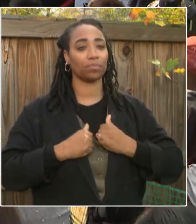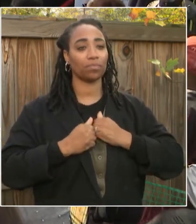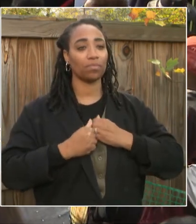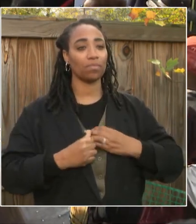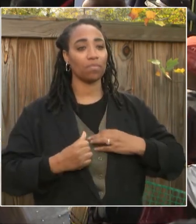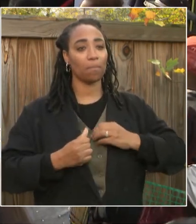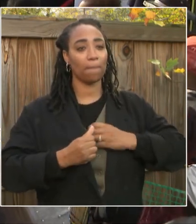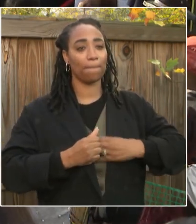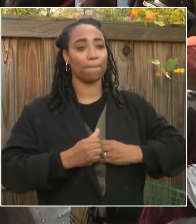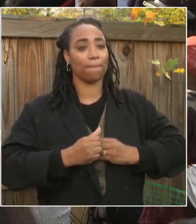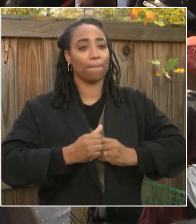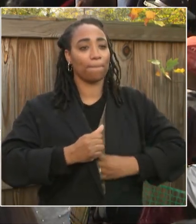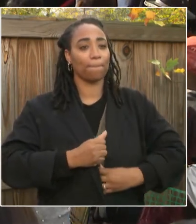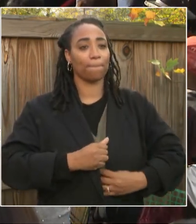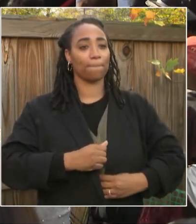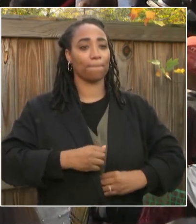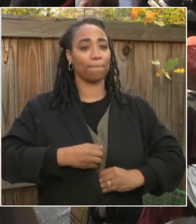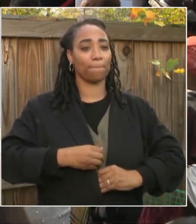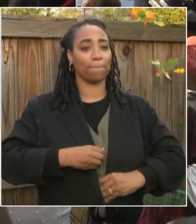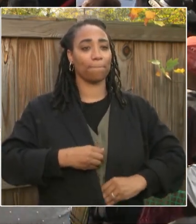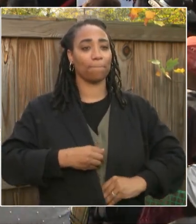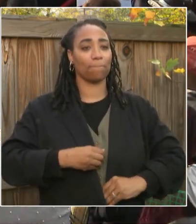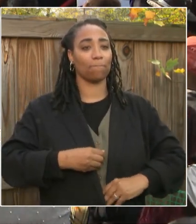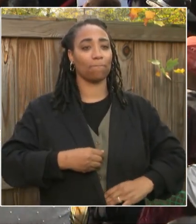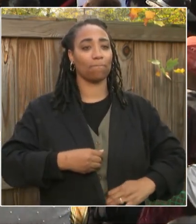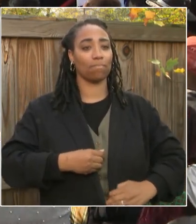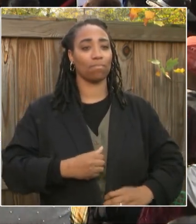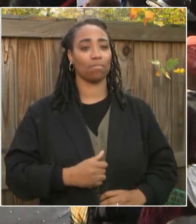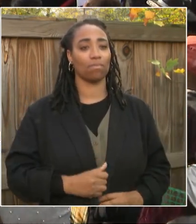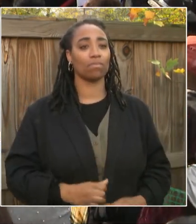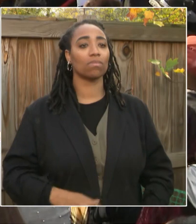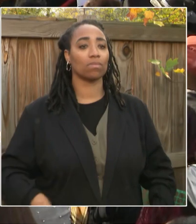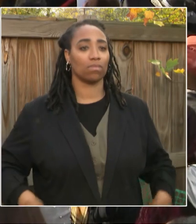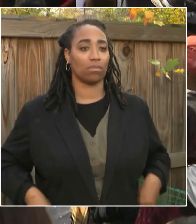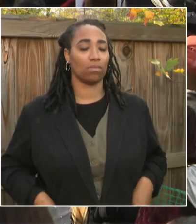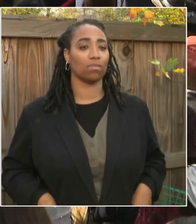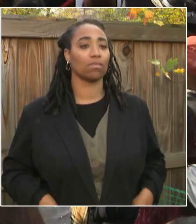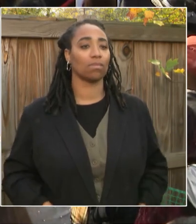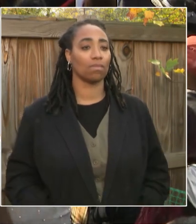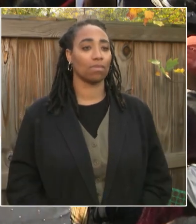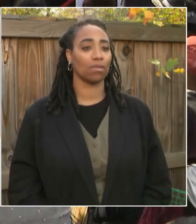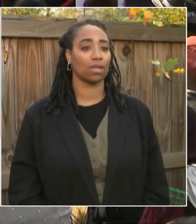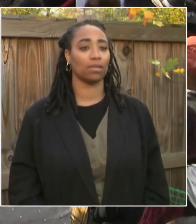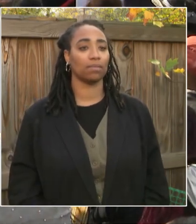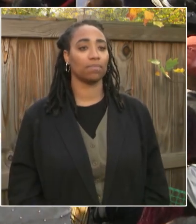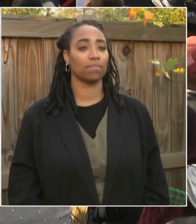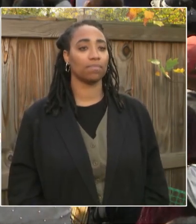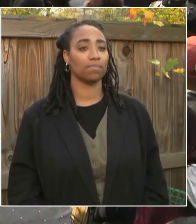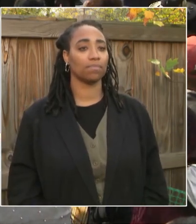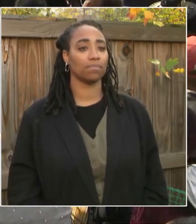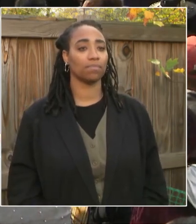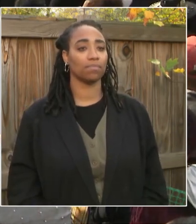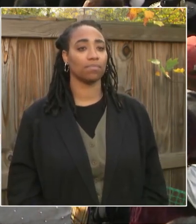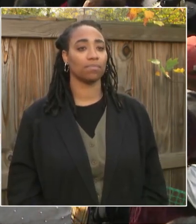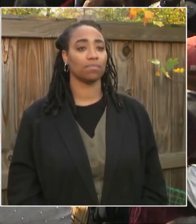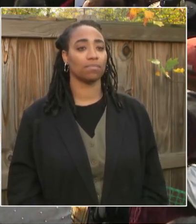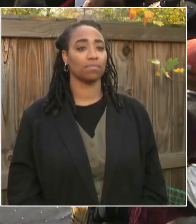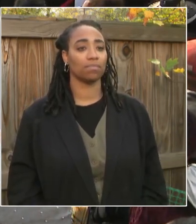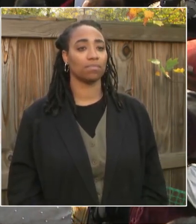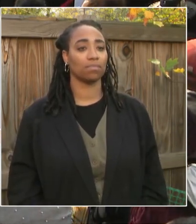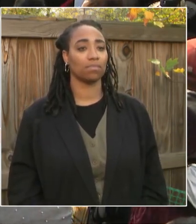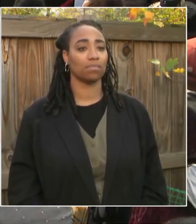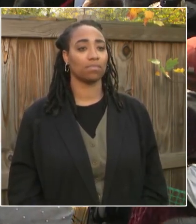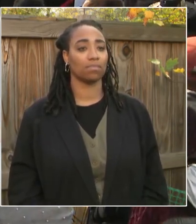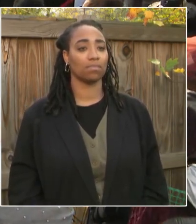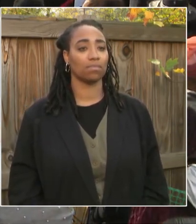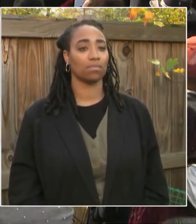who get a little sentimental up in here from when I used to be a Fourth and Xenia over there at Paramount Baptist Church, and so, you know, I'm about to cry. But